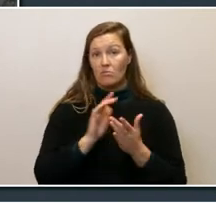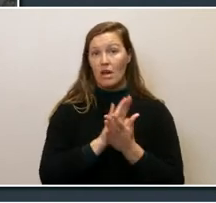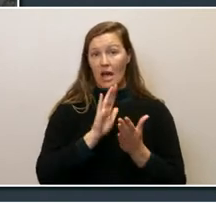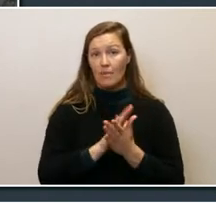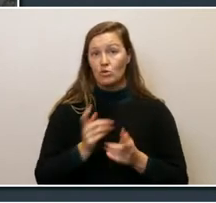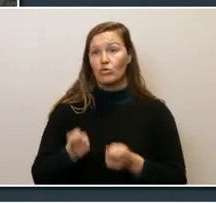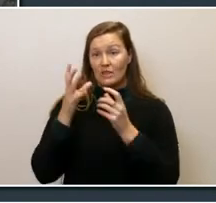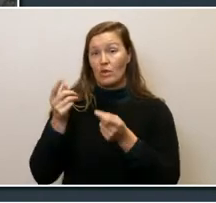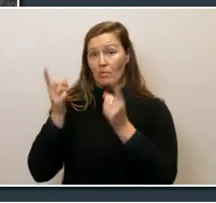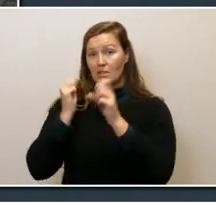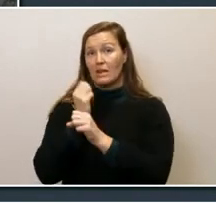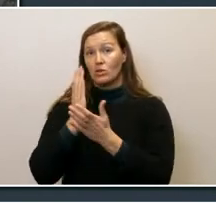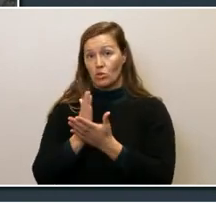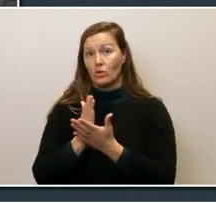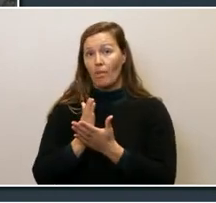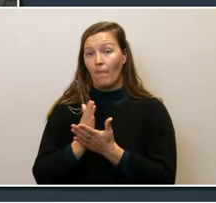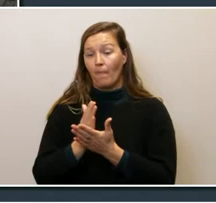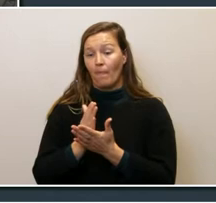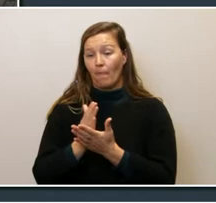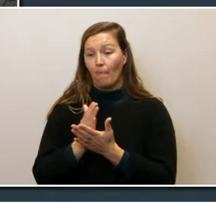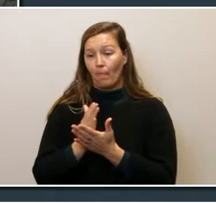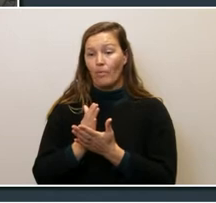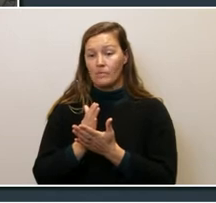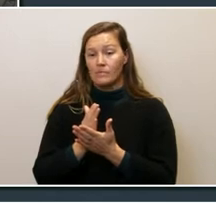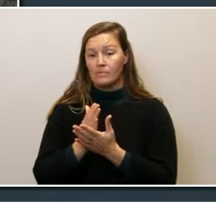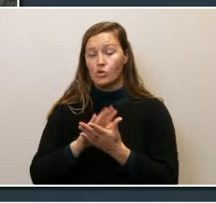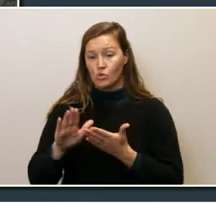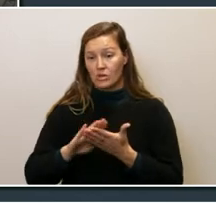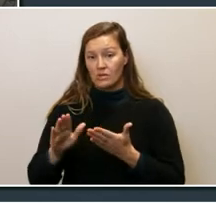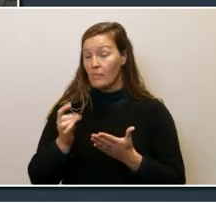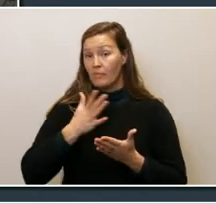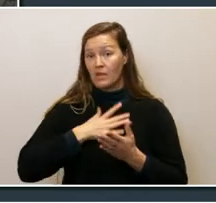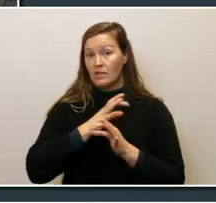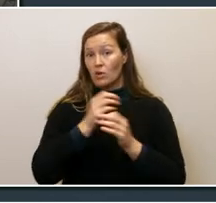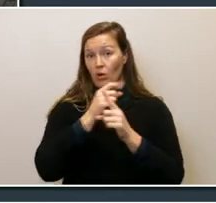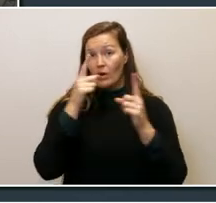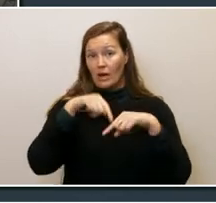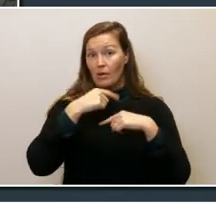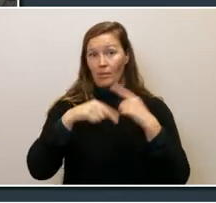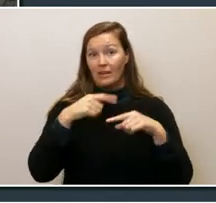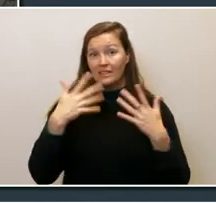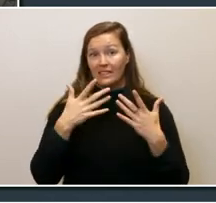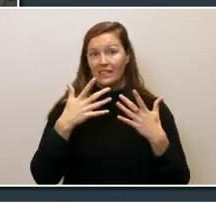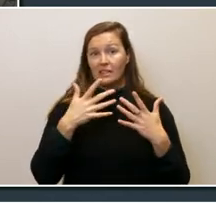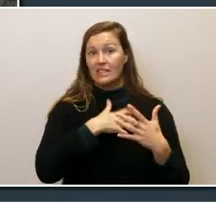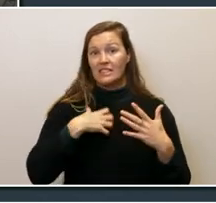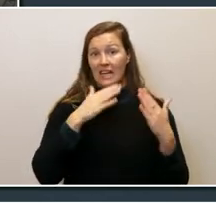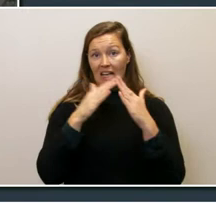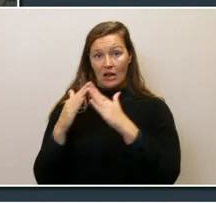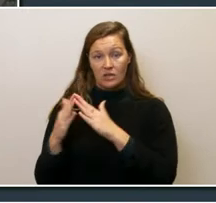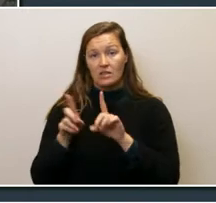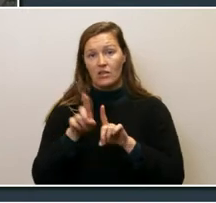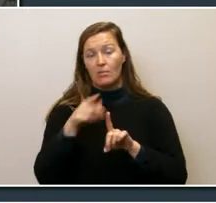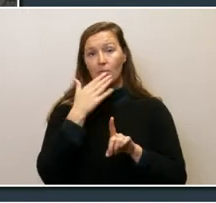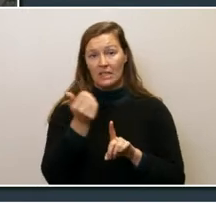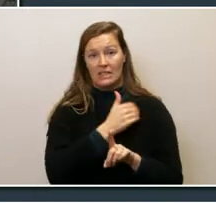welcome to take that up with the Minister to ensure that they are sorted. I'm not aware of any state houses in that state, but